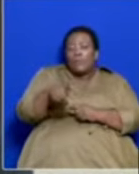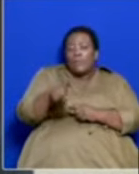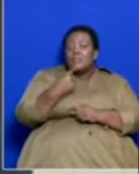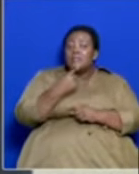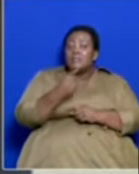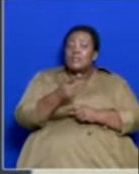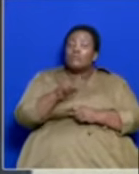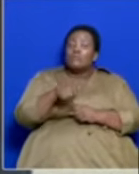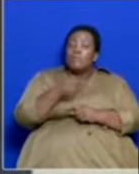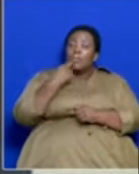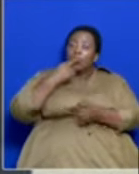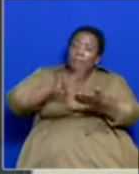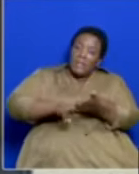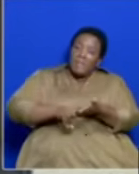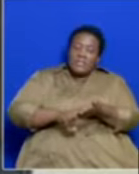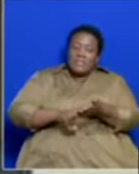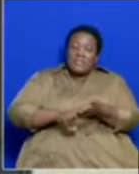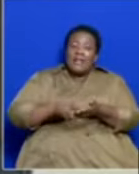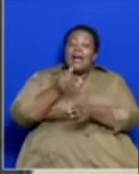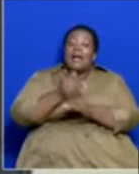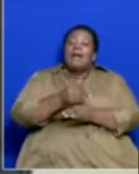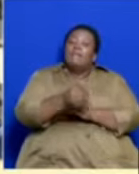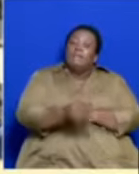when the matter is finalized?